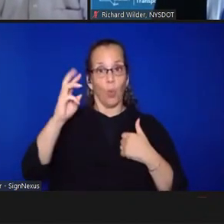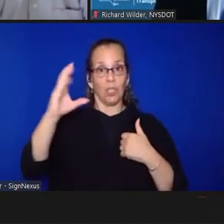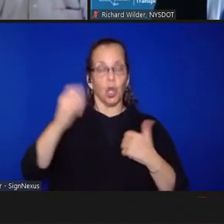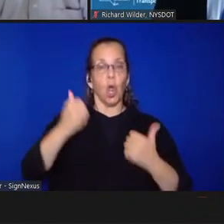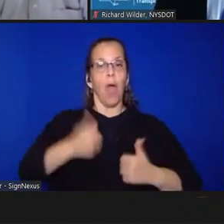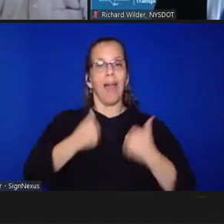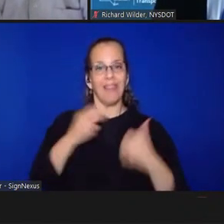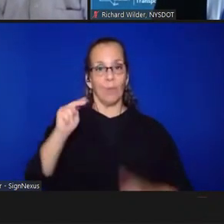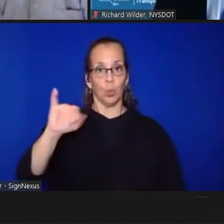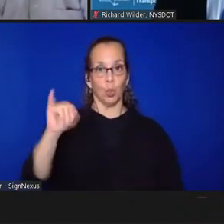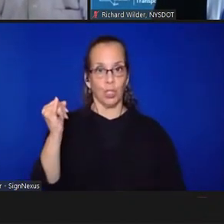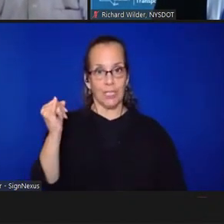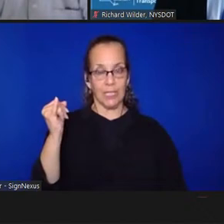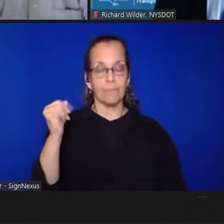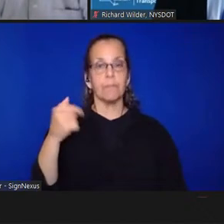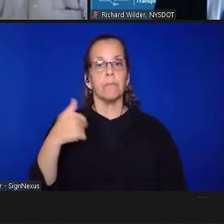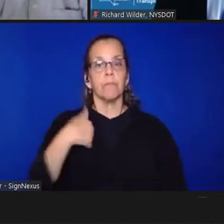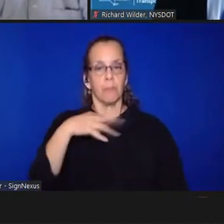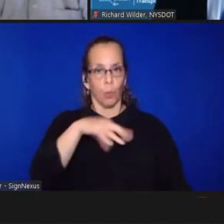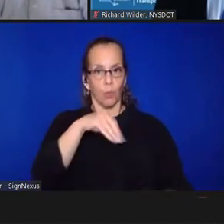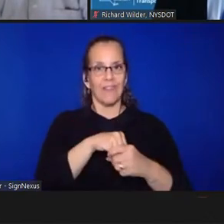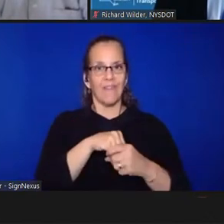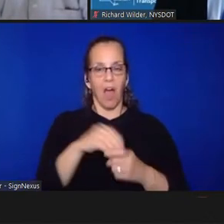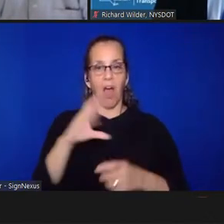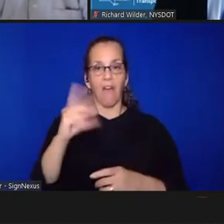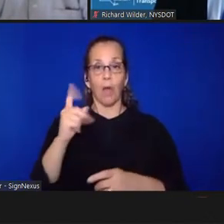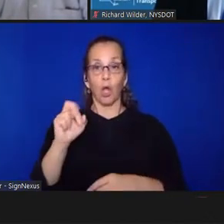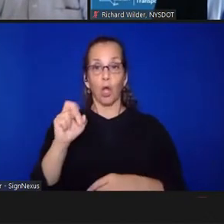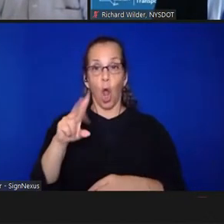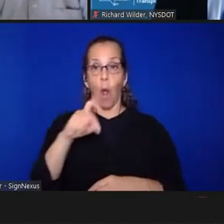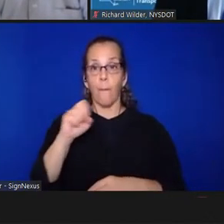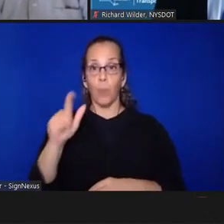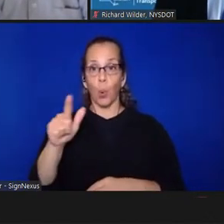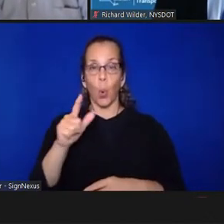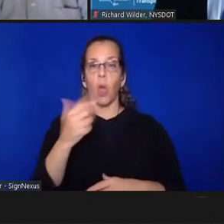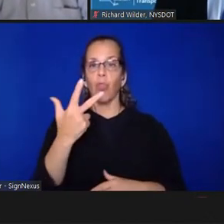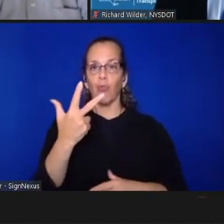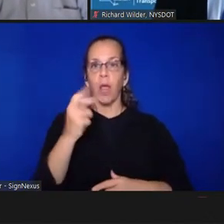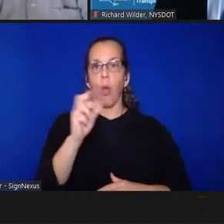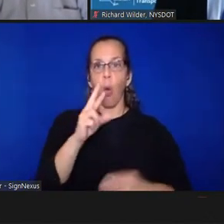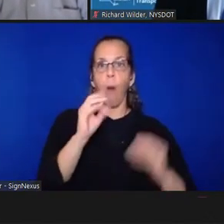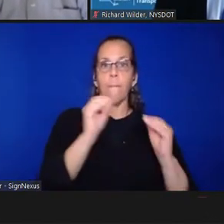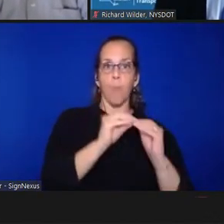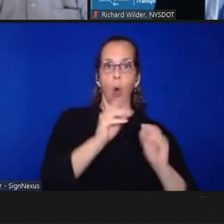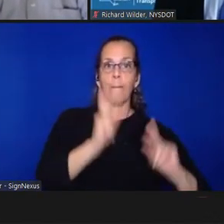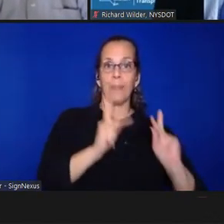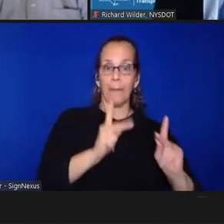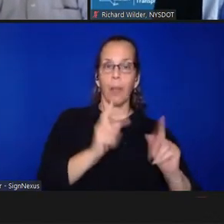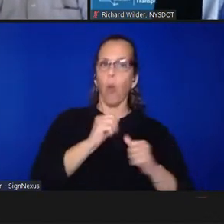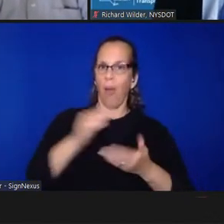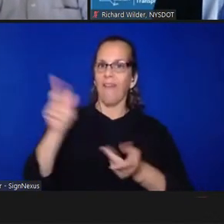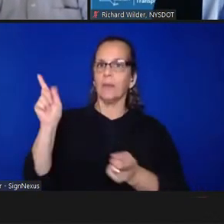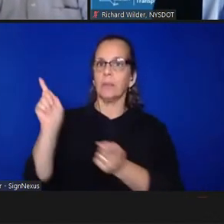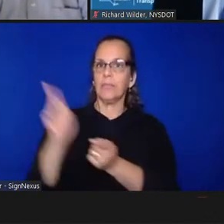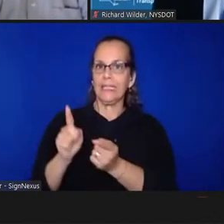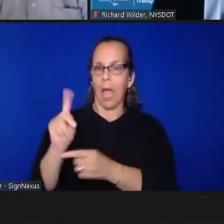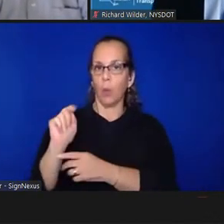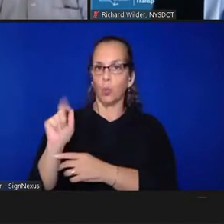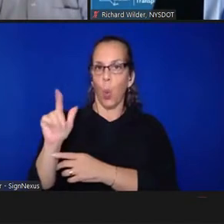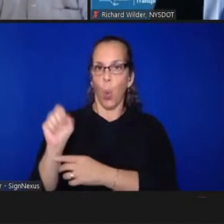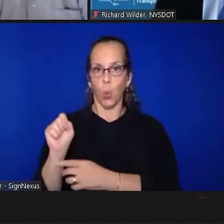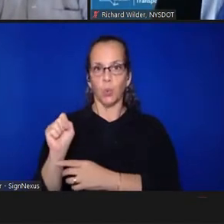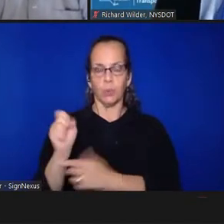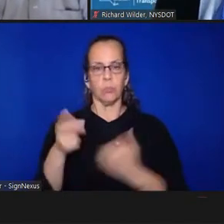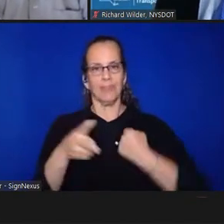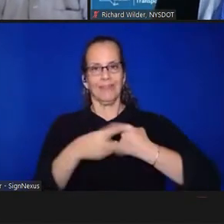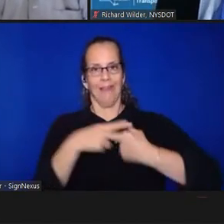of New Jersey I used to participate in the carpool rule that says if you have three or more people you can get a discount on your totes this essentially allowed us to save money